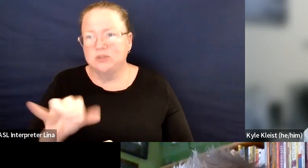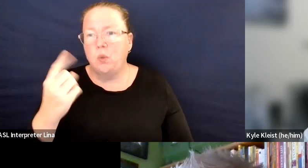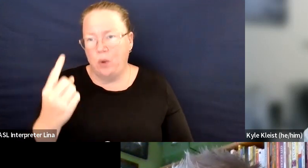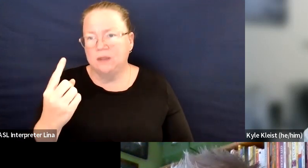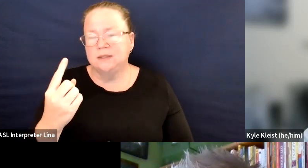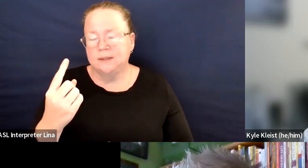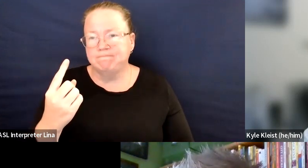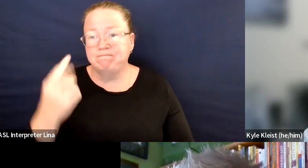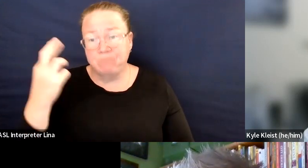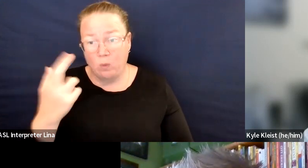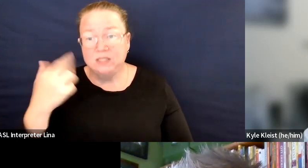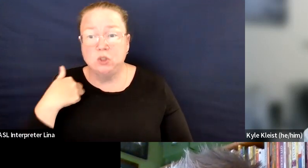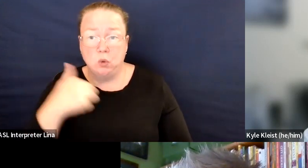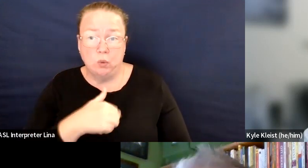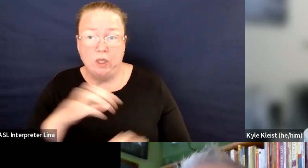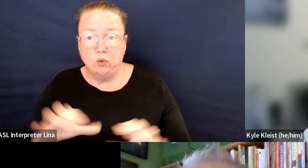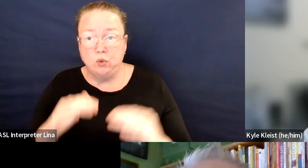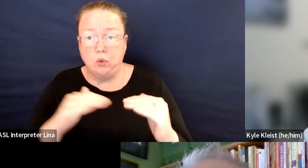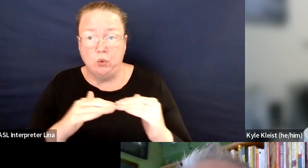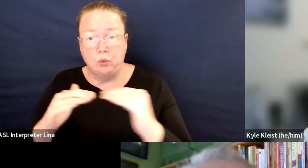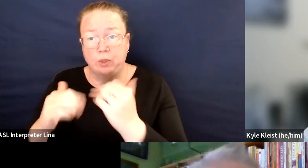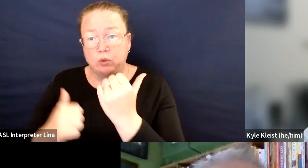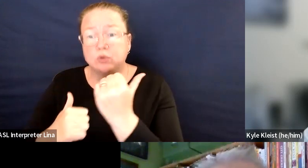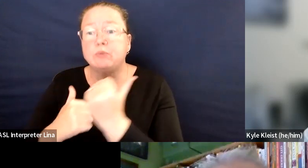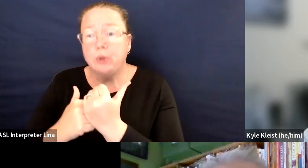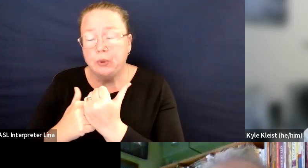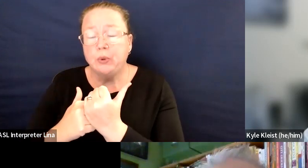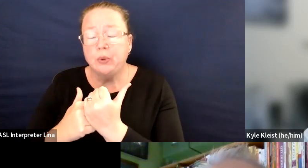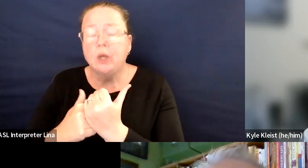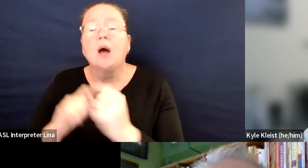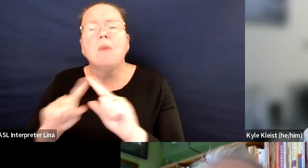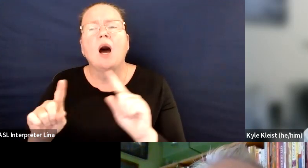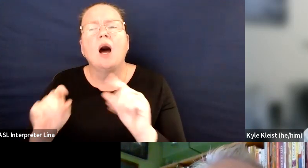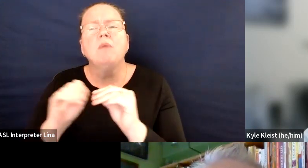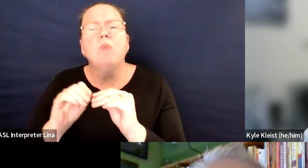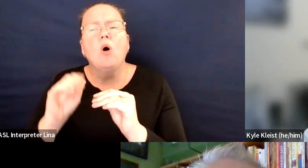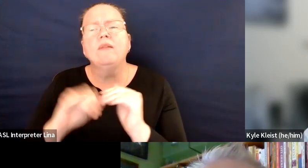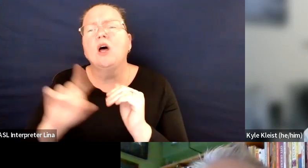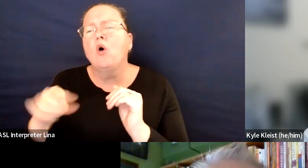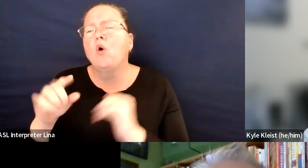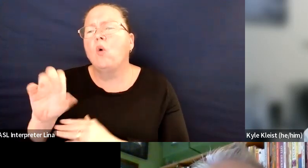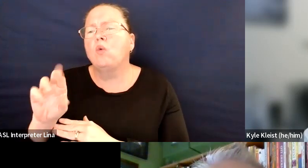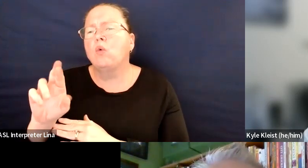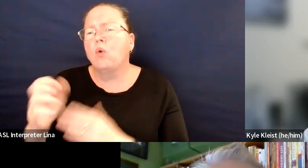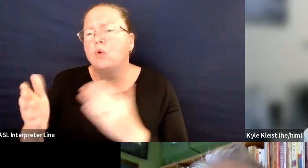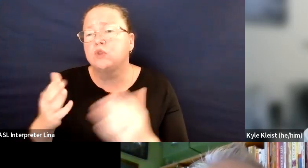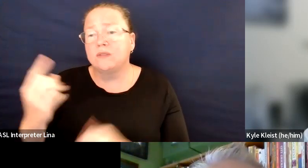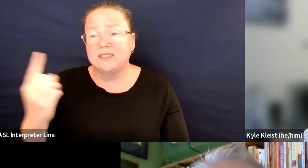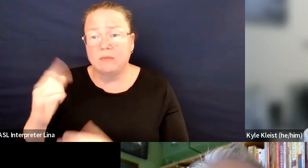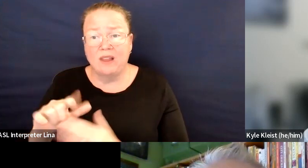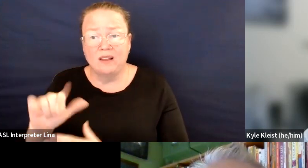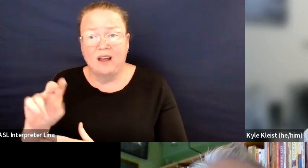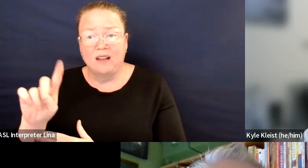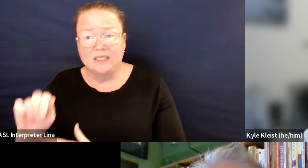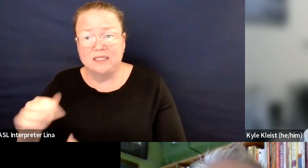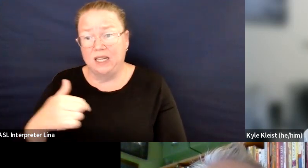the reasons we do peer support. But beyond it just being a core service is one of the things that Linda and I were